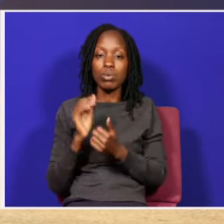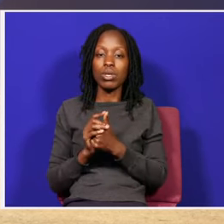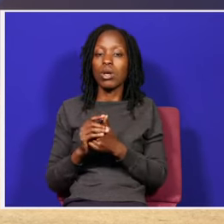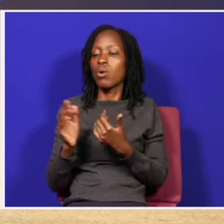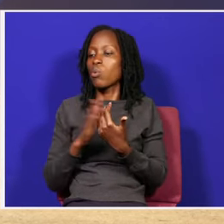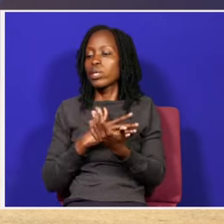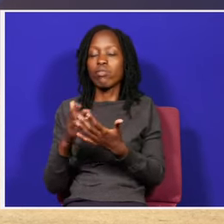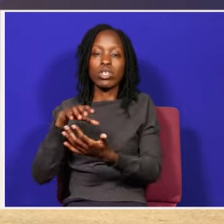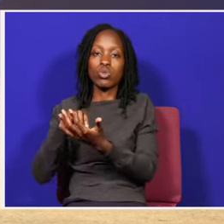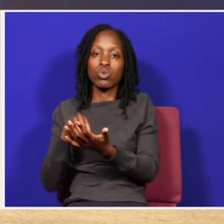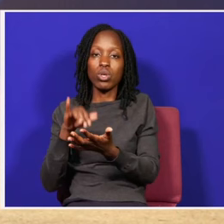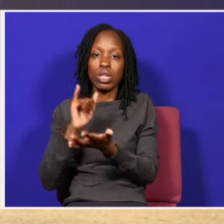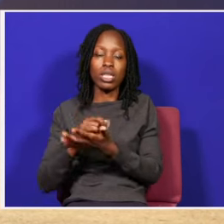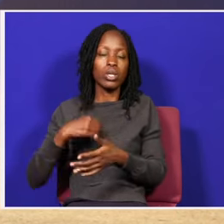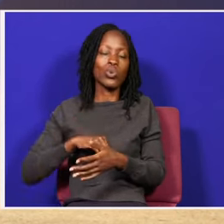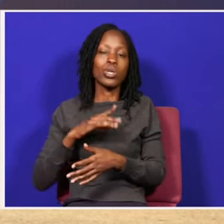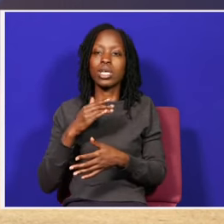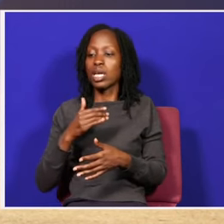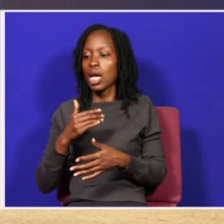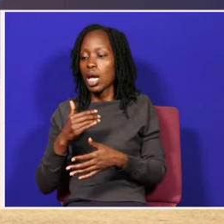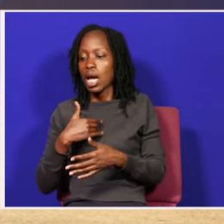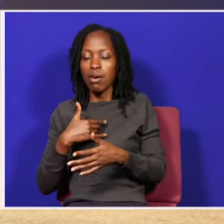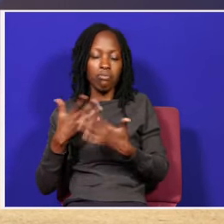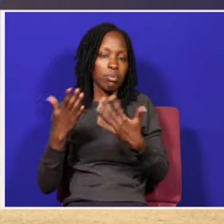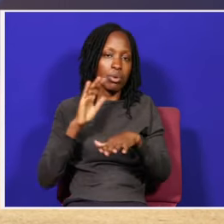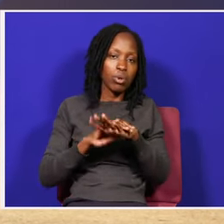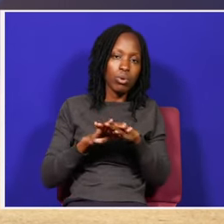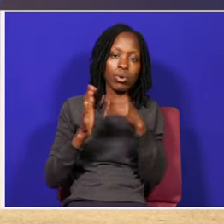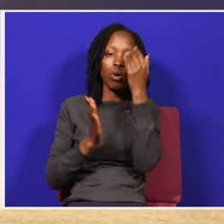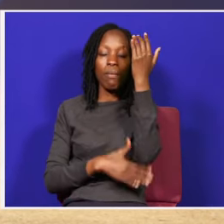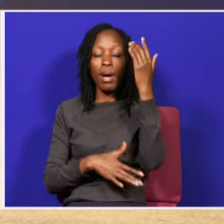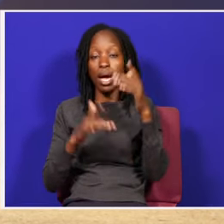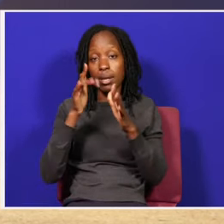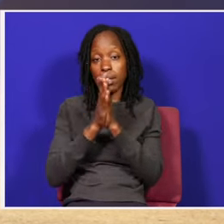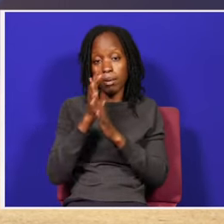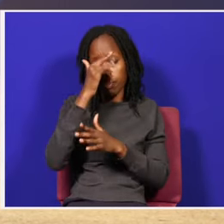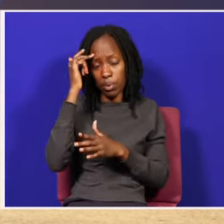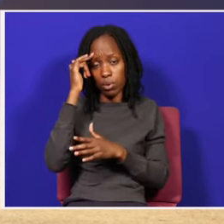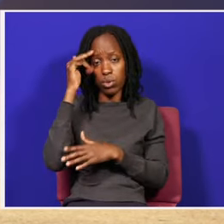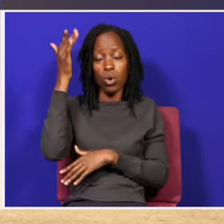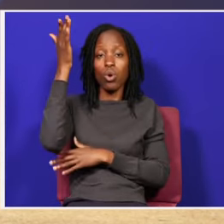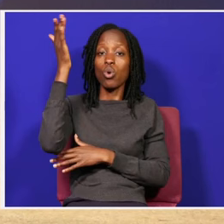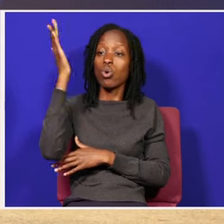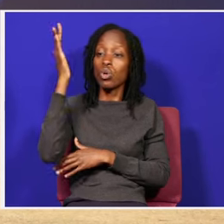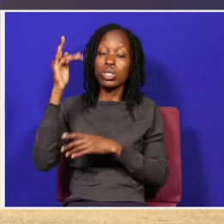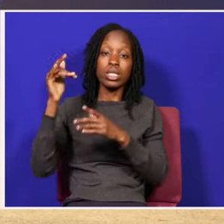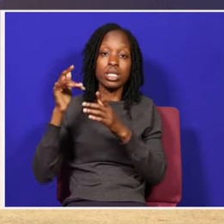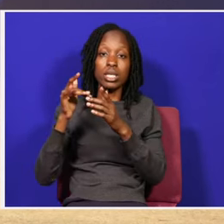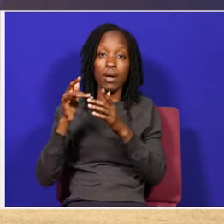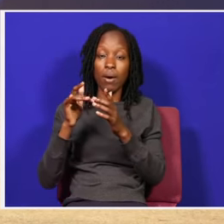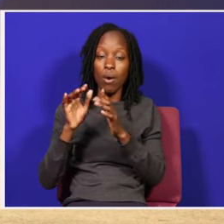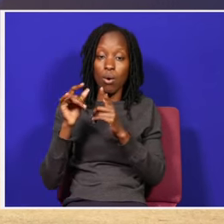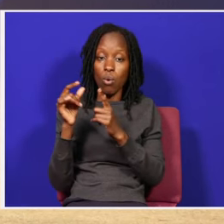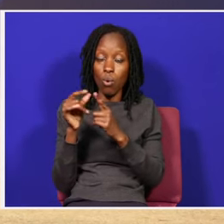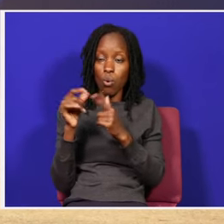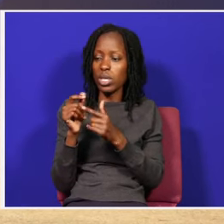what that situation might be, good or bad. And because it is a word to help us in any one